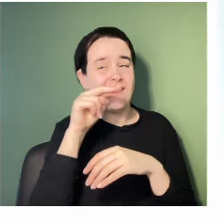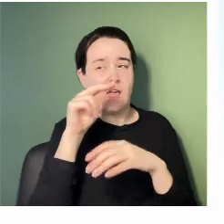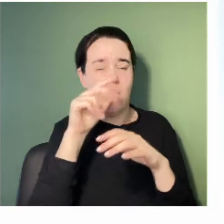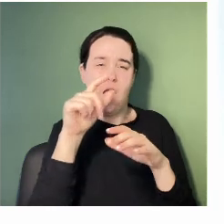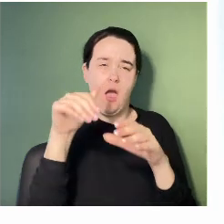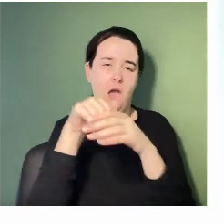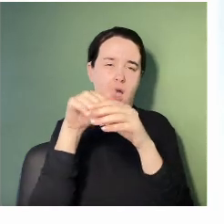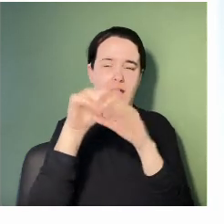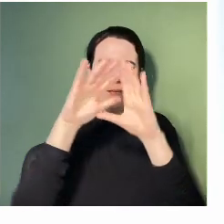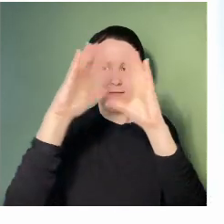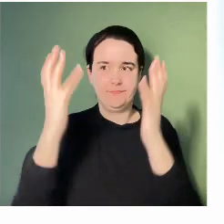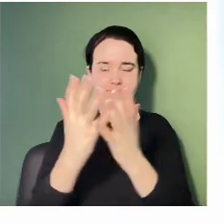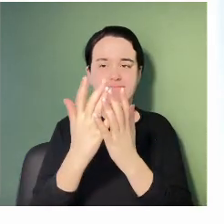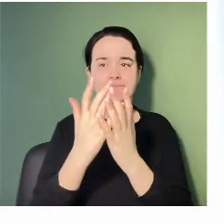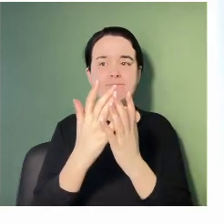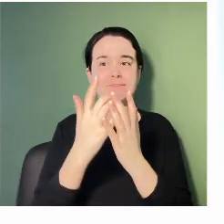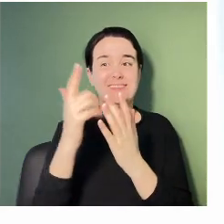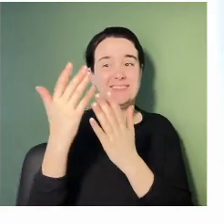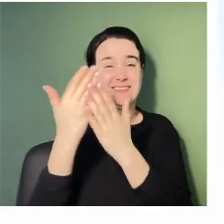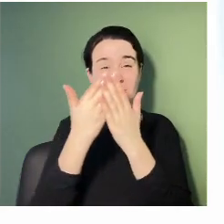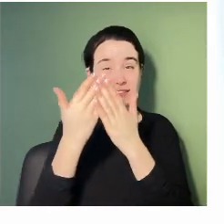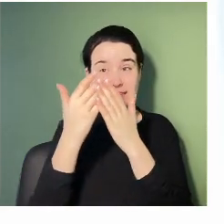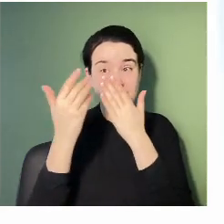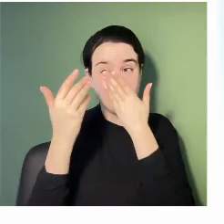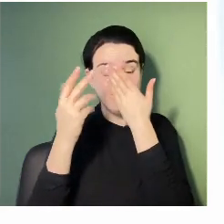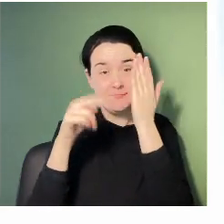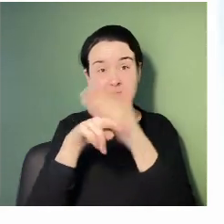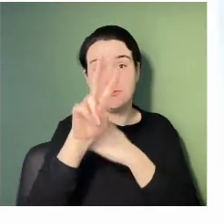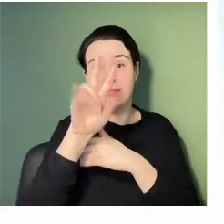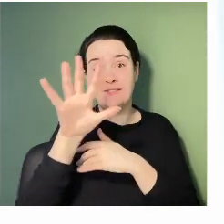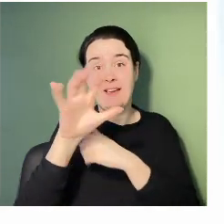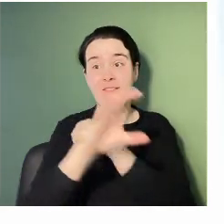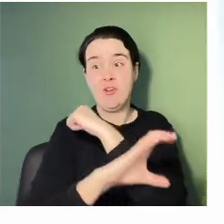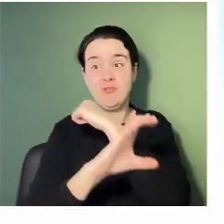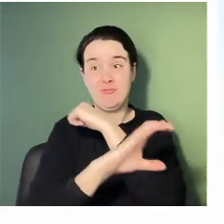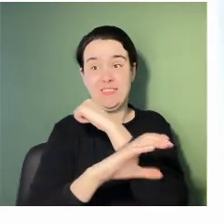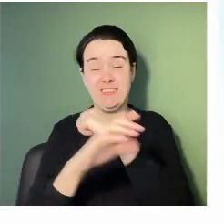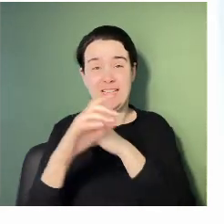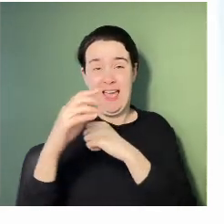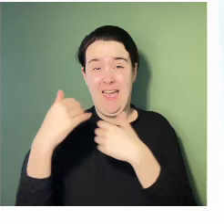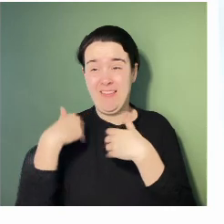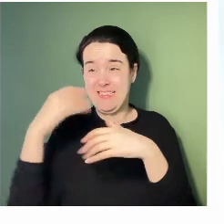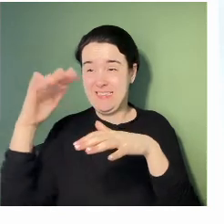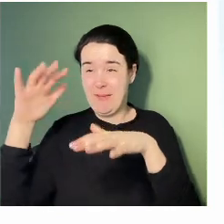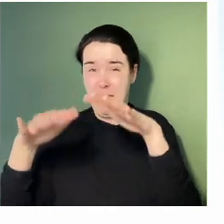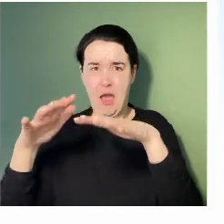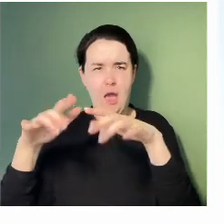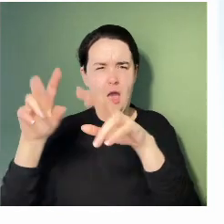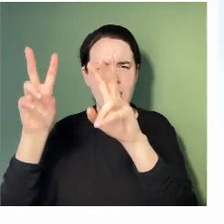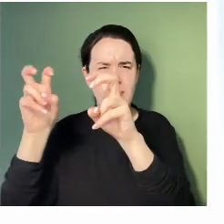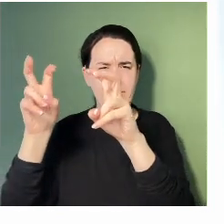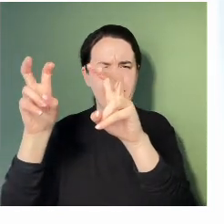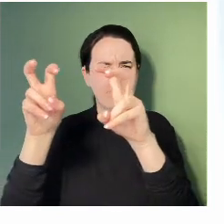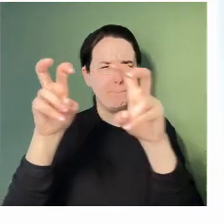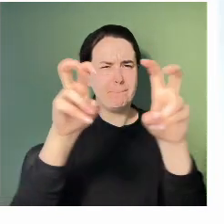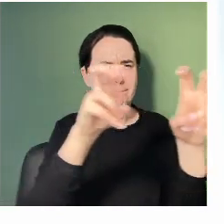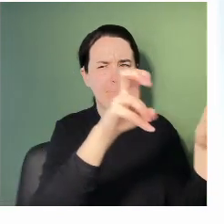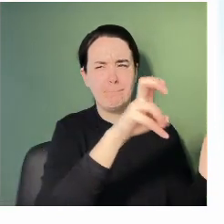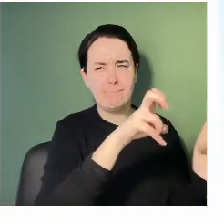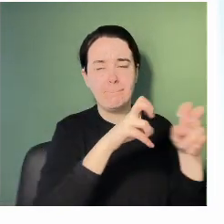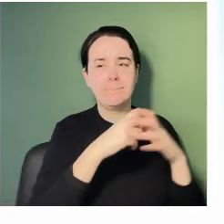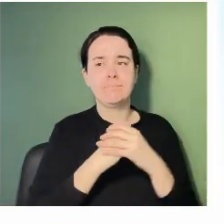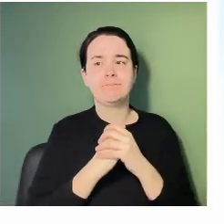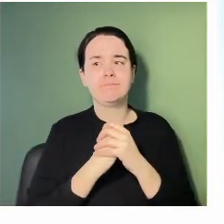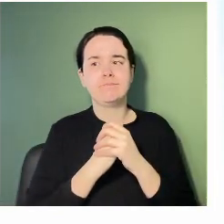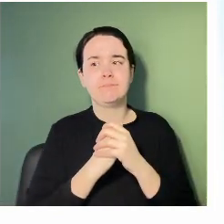complex topic. We have case studies and country studies from over 25 countries examining the exact same theme. So